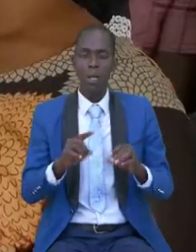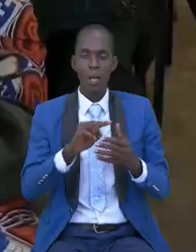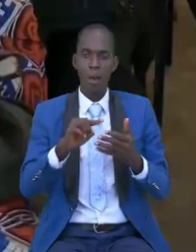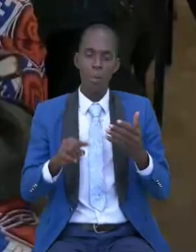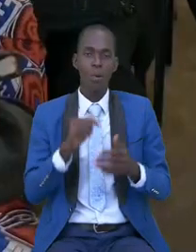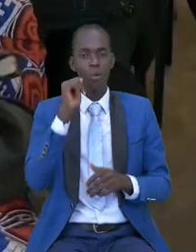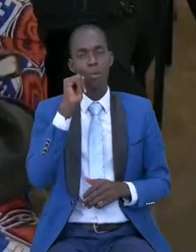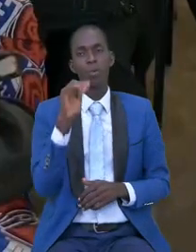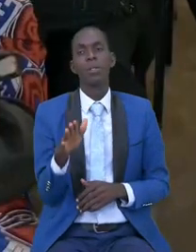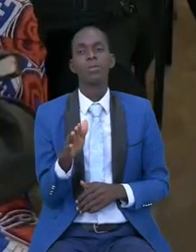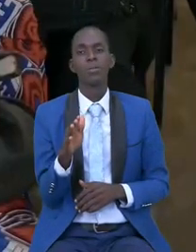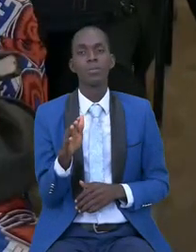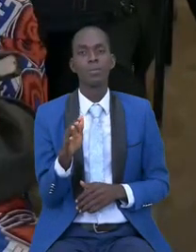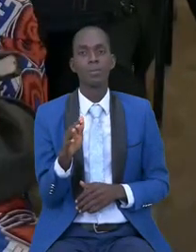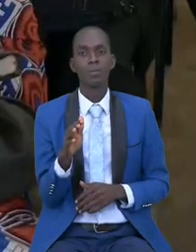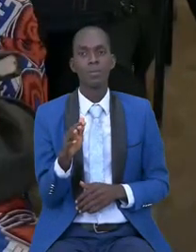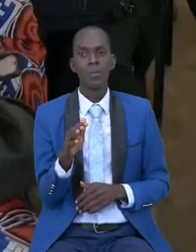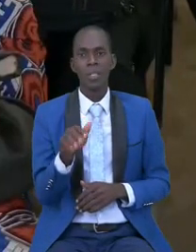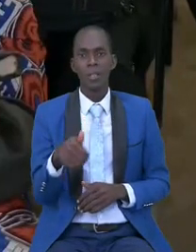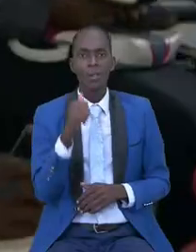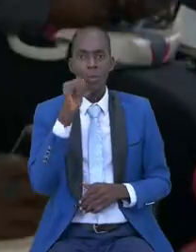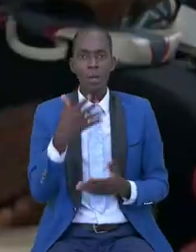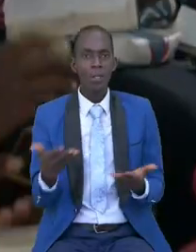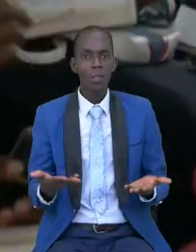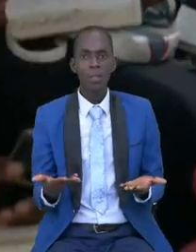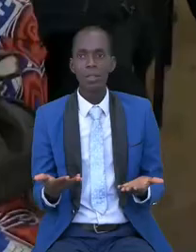women. Any woman here today?